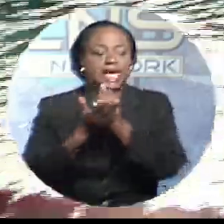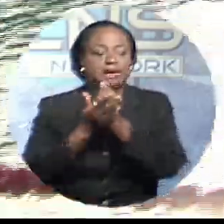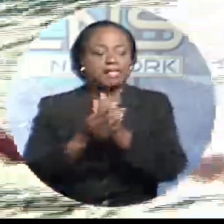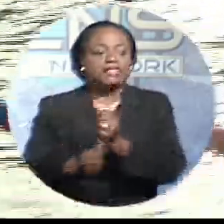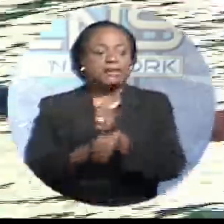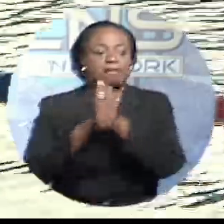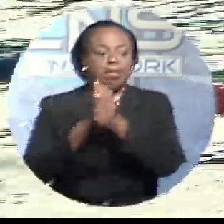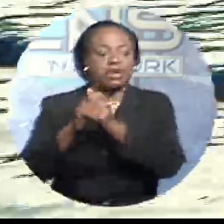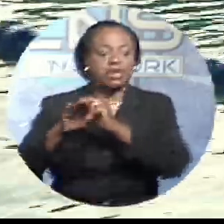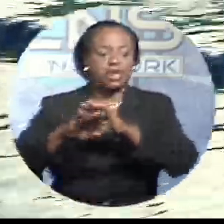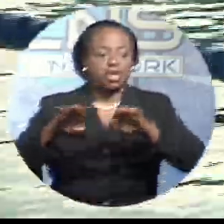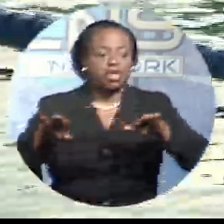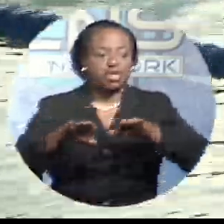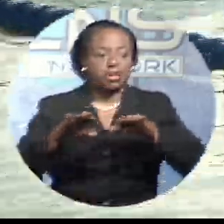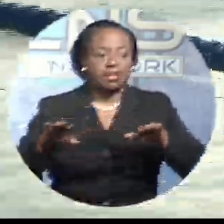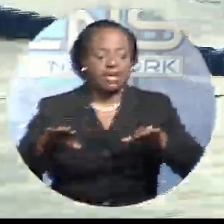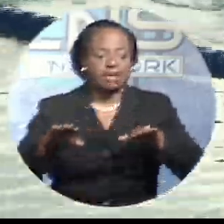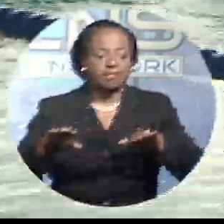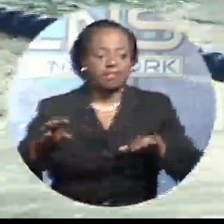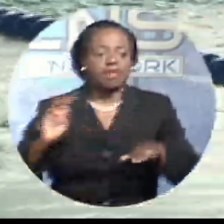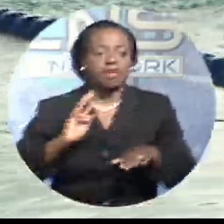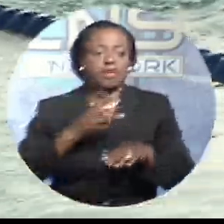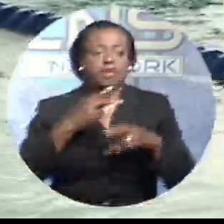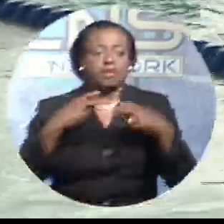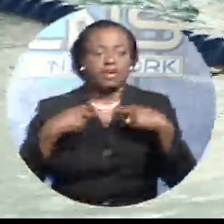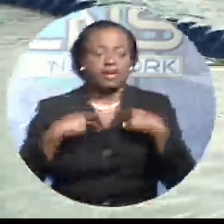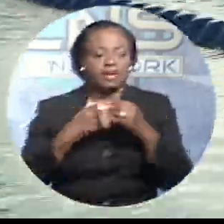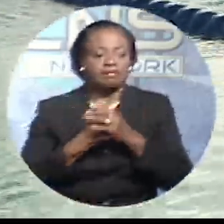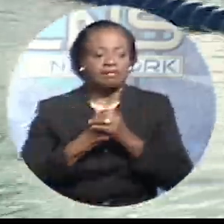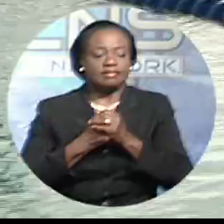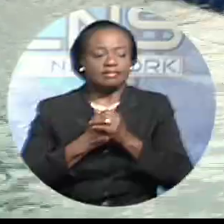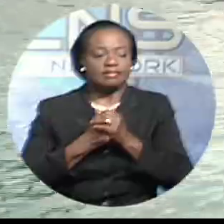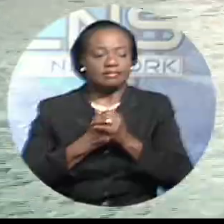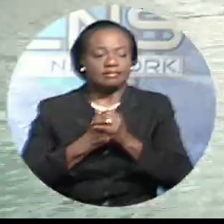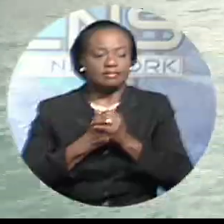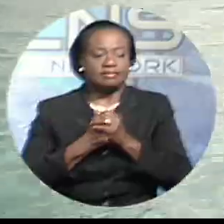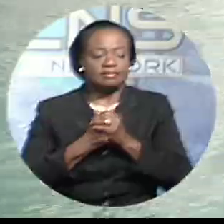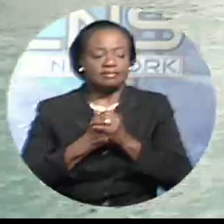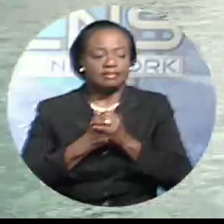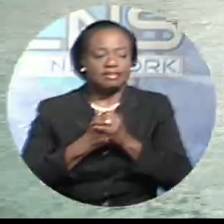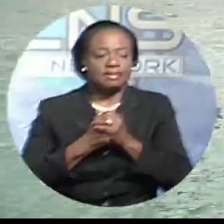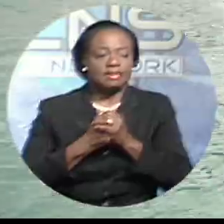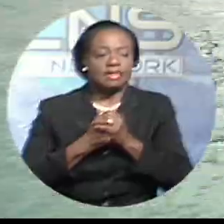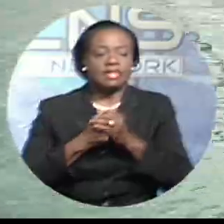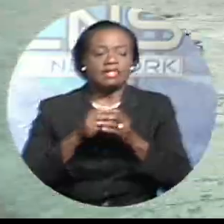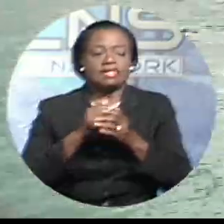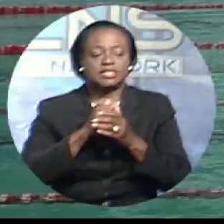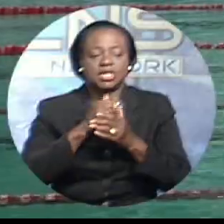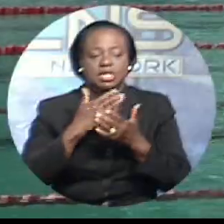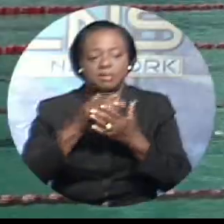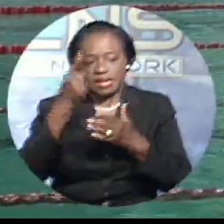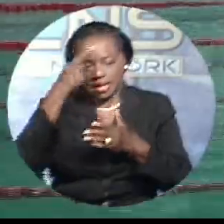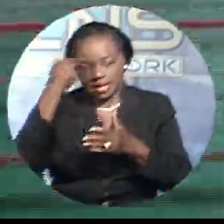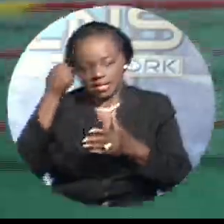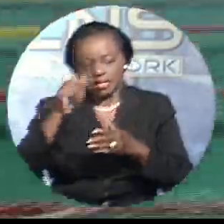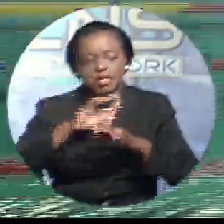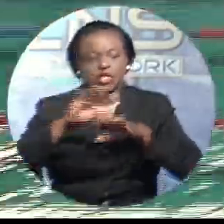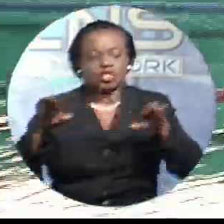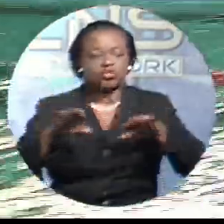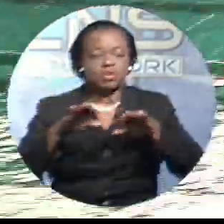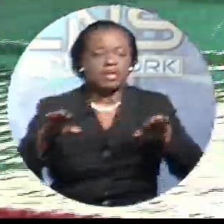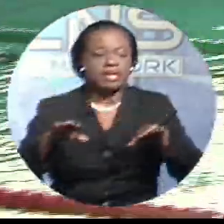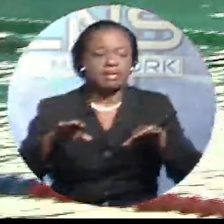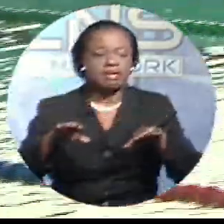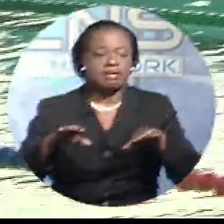have the stereotype of being an elite sport, and that is so far from the truth and so unfortunate, because swimming is a sport that